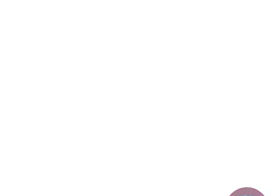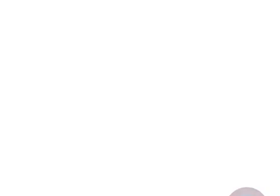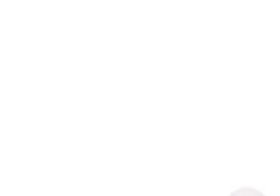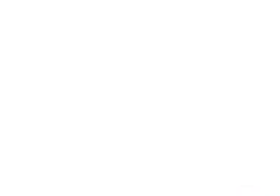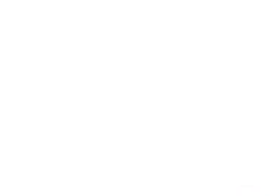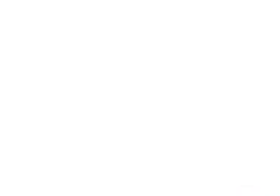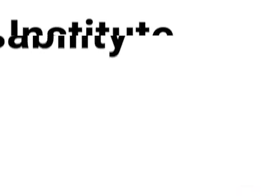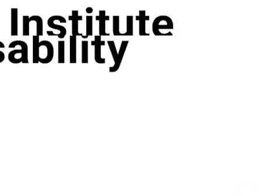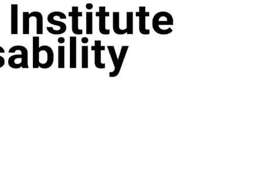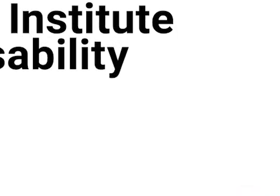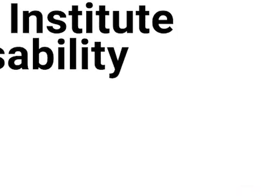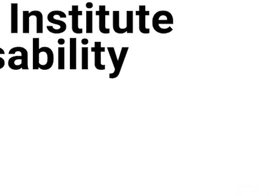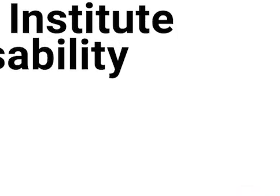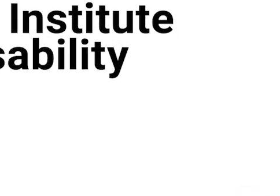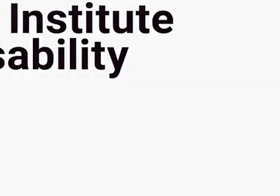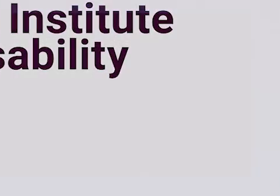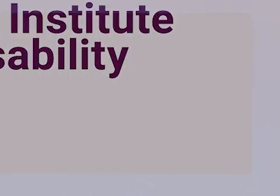more.